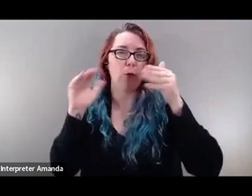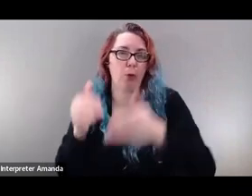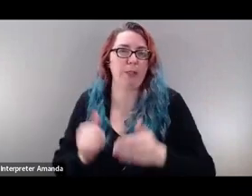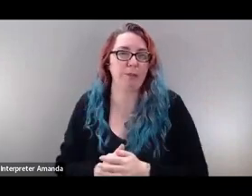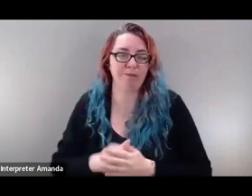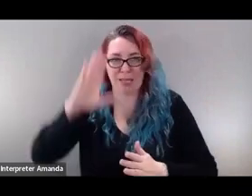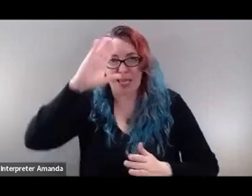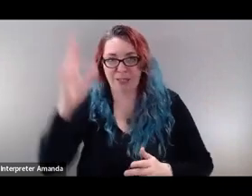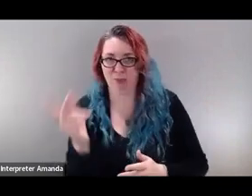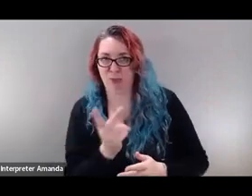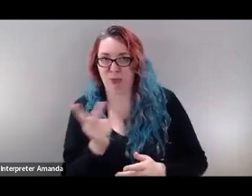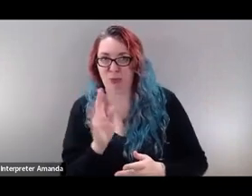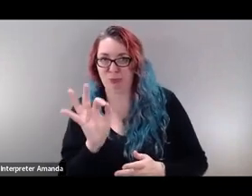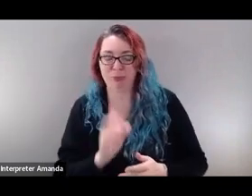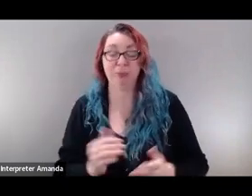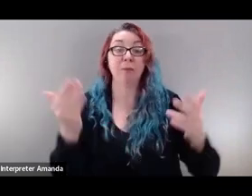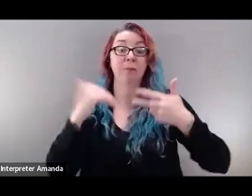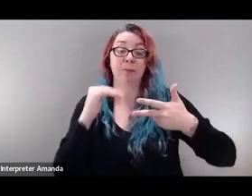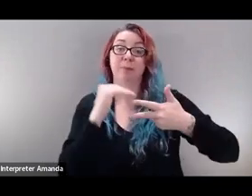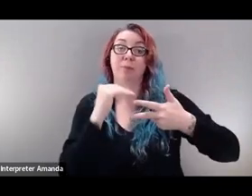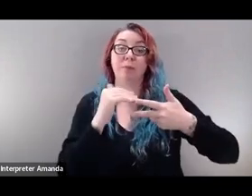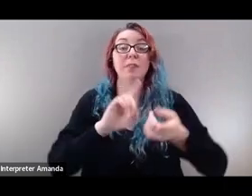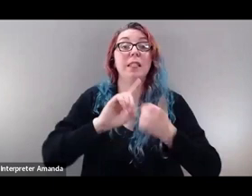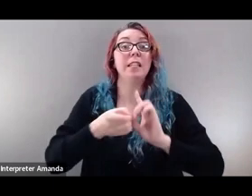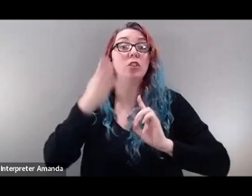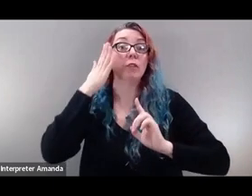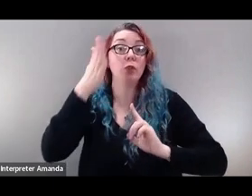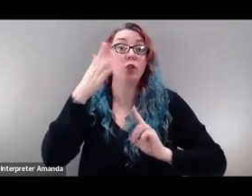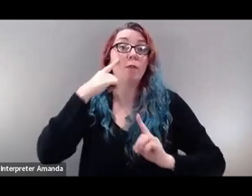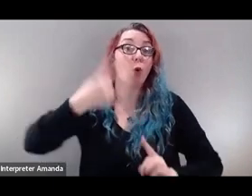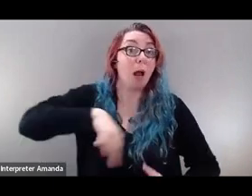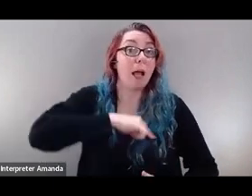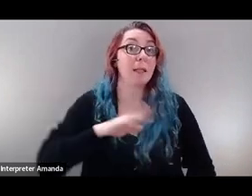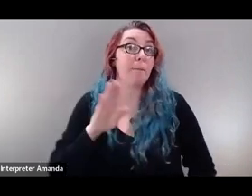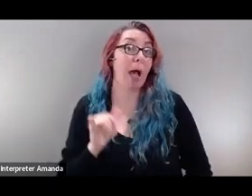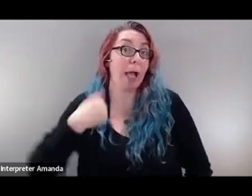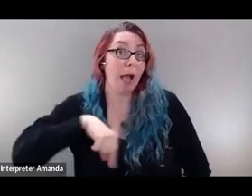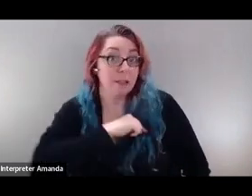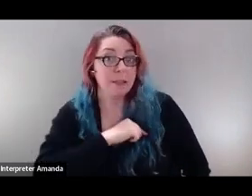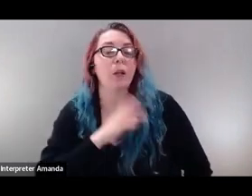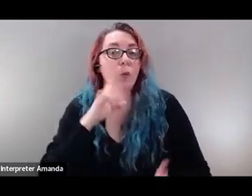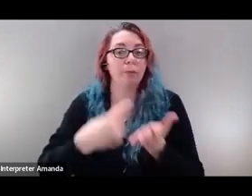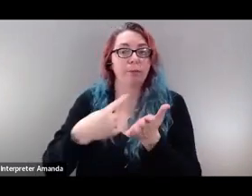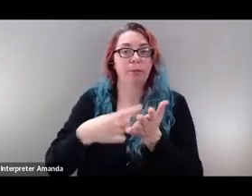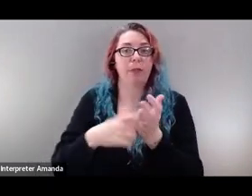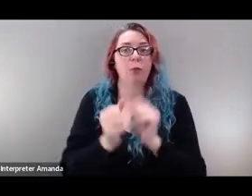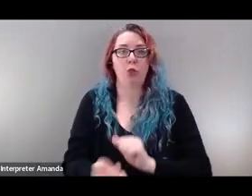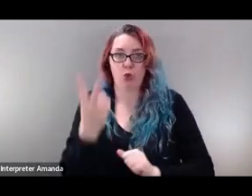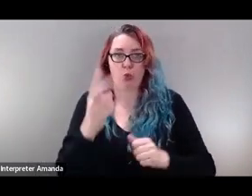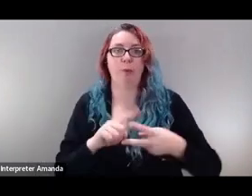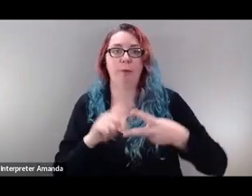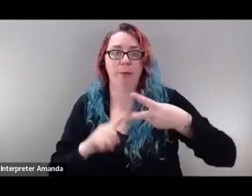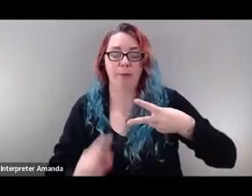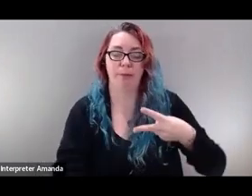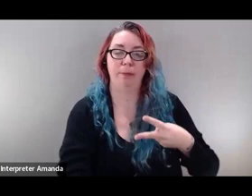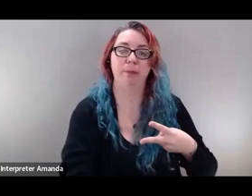For the discussion two, A Digital Future for Us by Us, we'll have the chance to talk with Anju Singh, joining us from Vancouver.